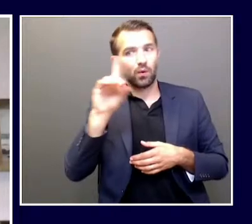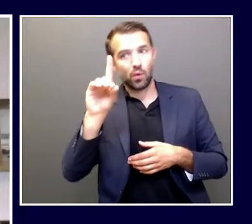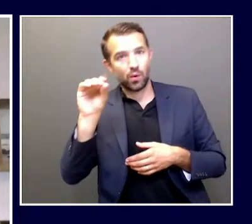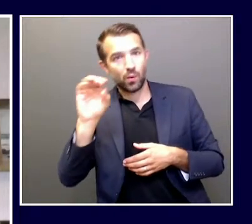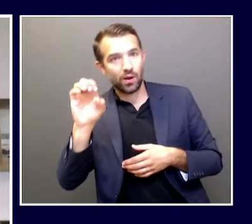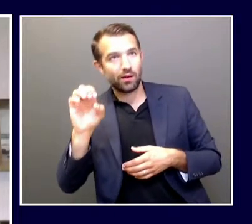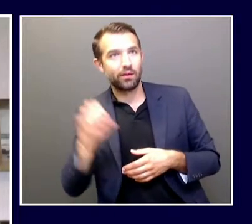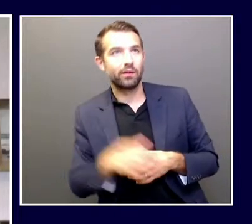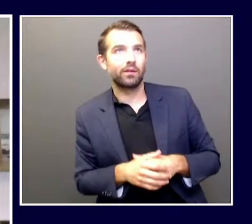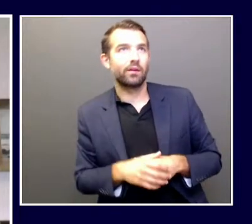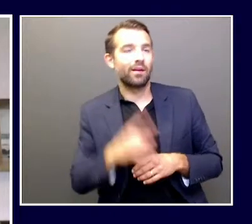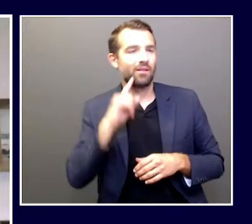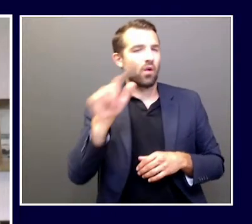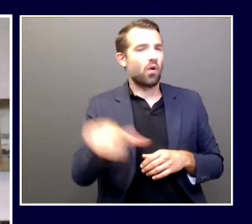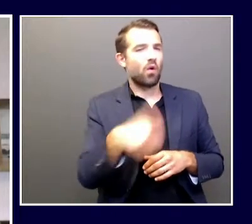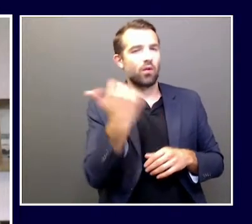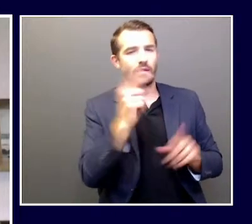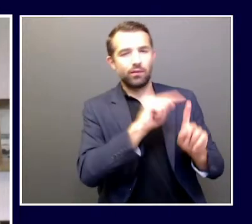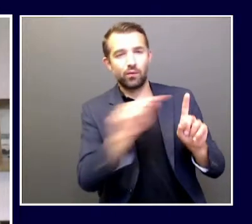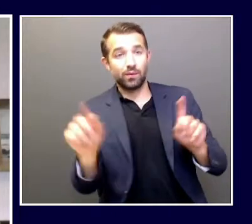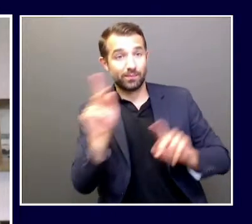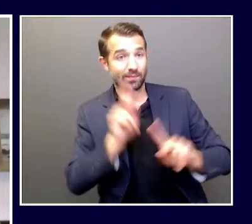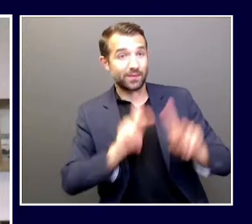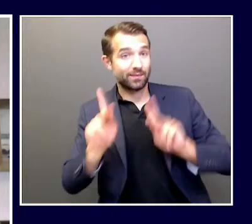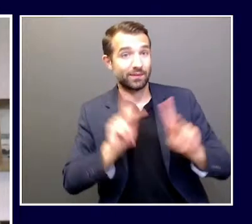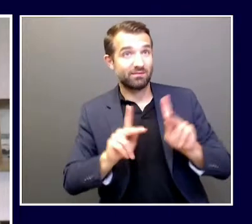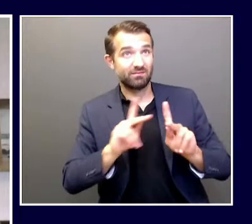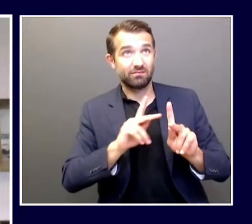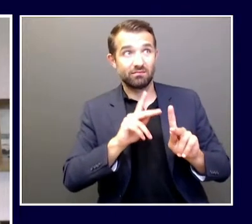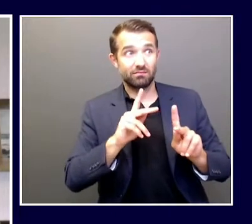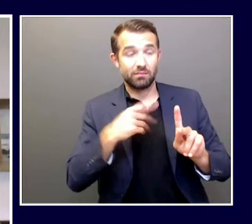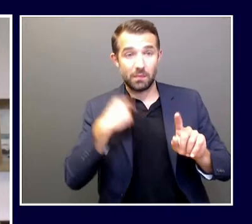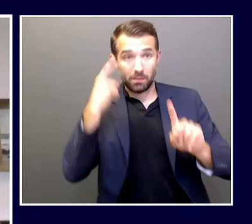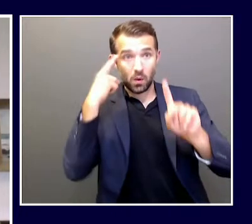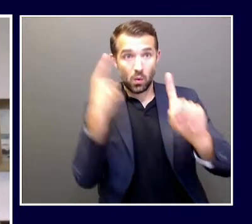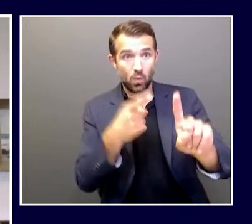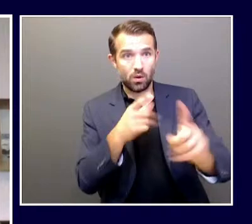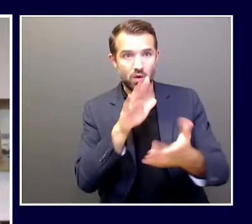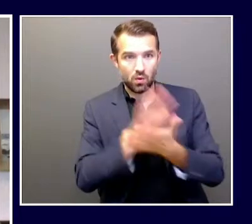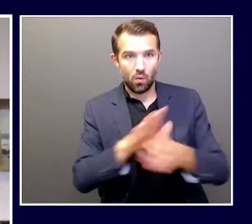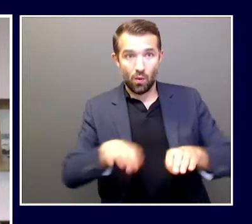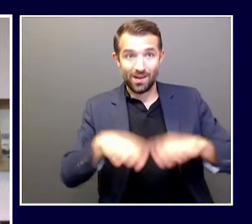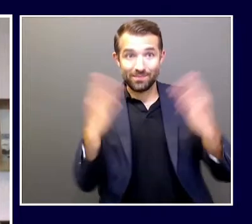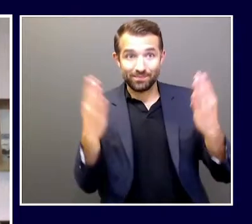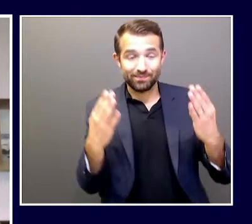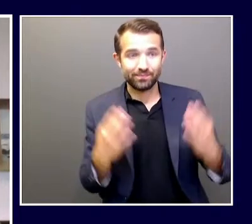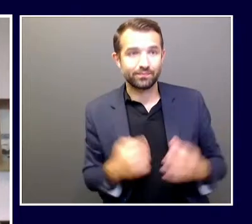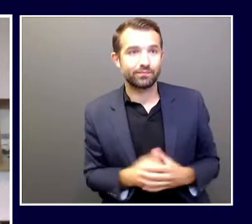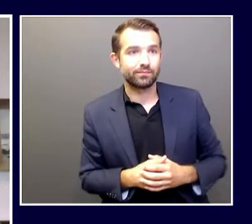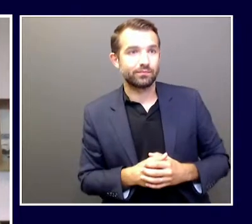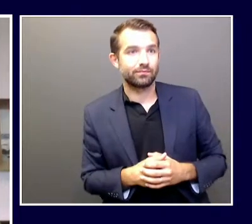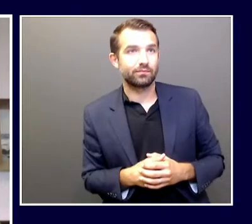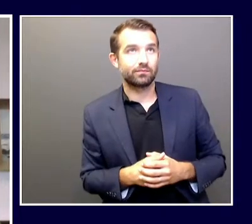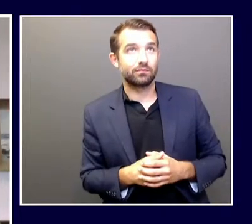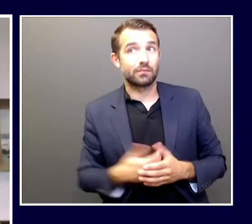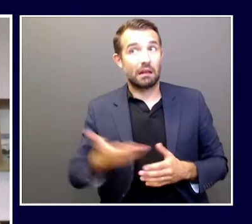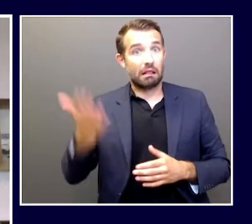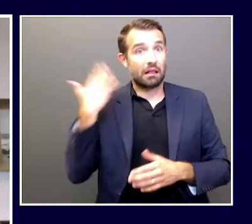what we know from the education we've gotten last year, we're well equipped to do so. We just have to keep being